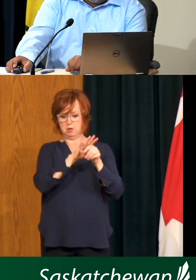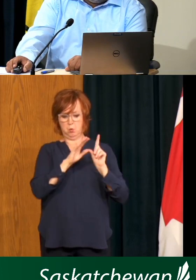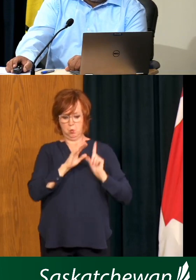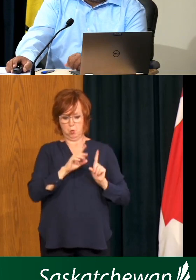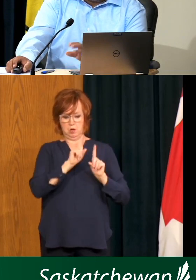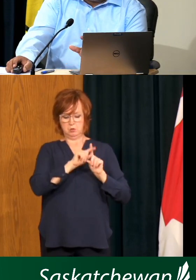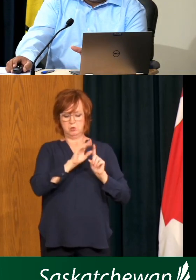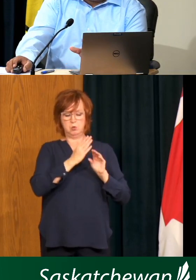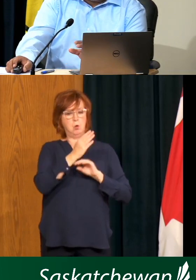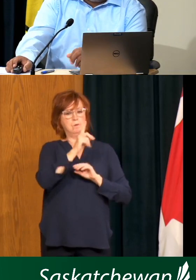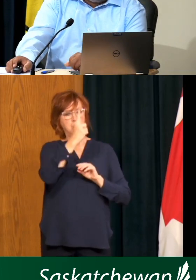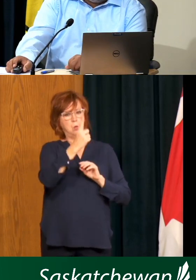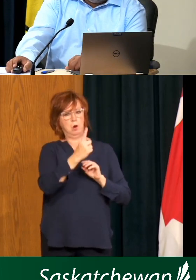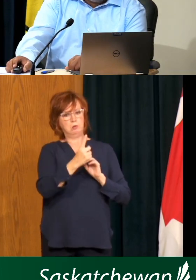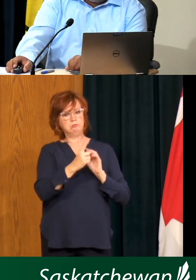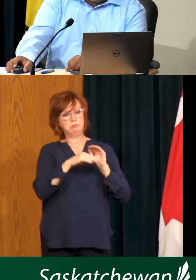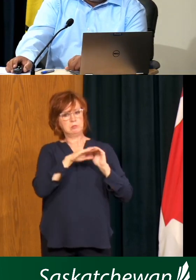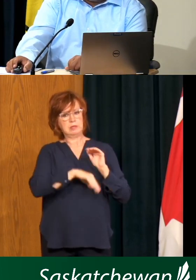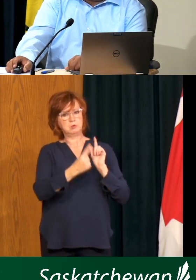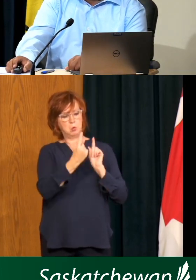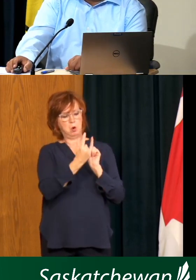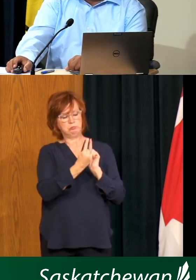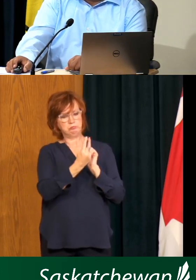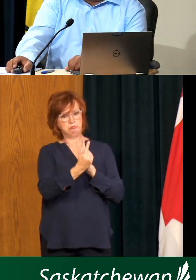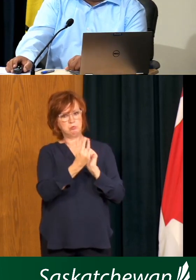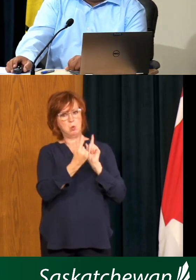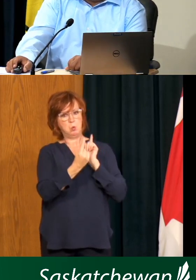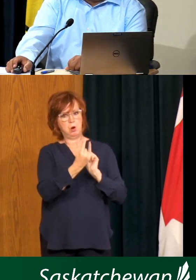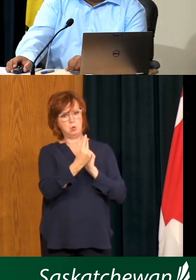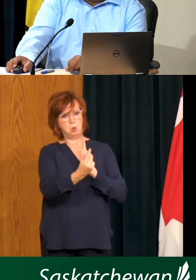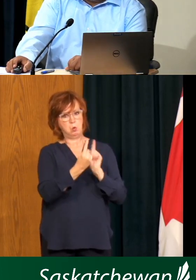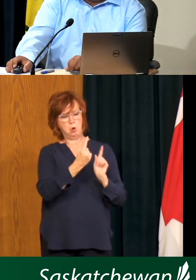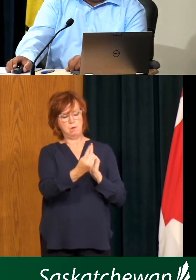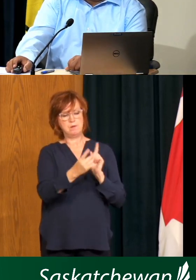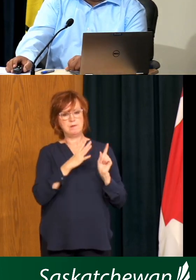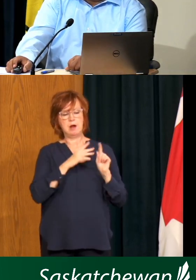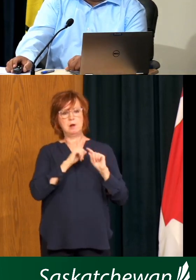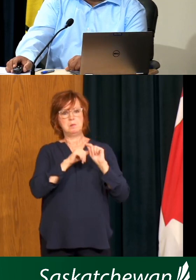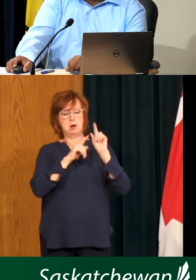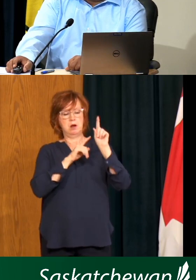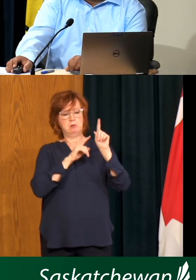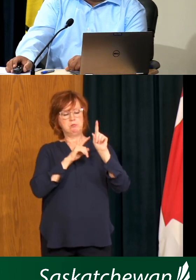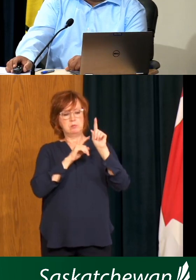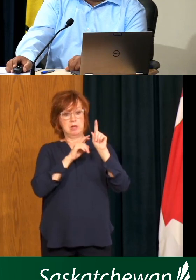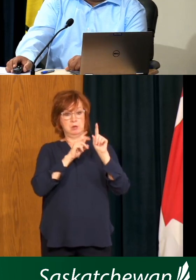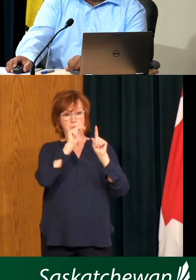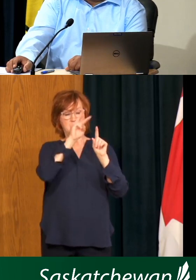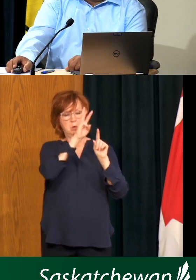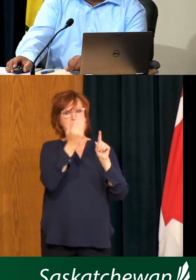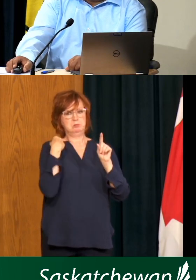south areas because of the southwest outbreaks, but overall we remain below 1 at this point.